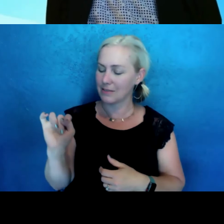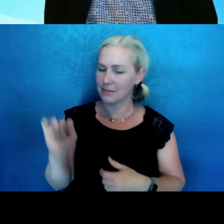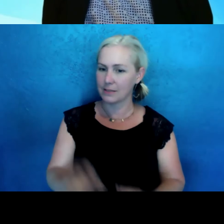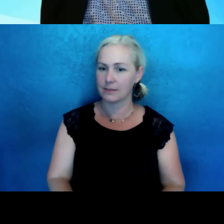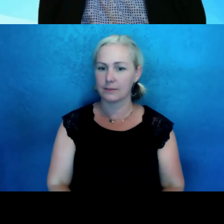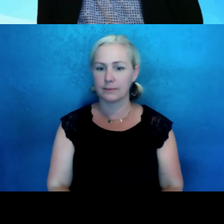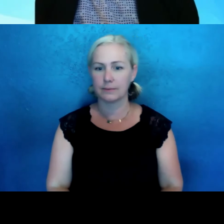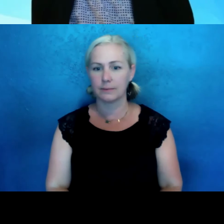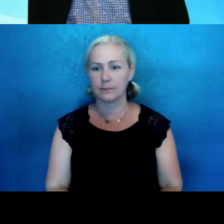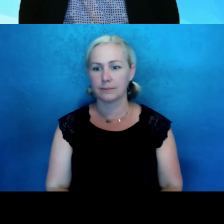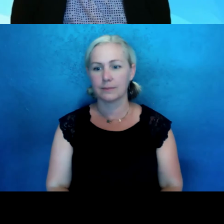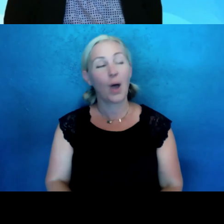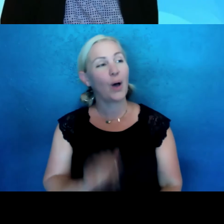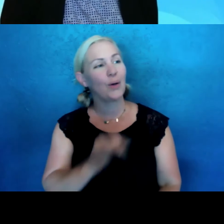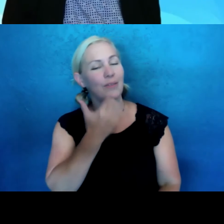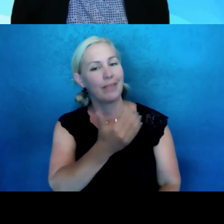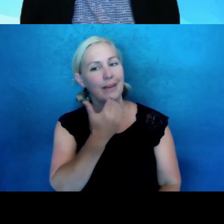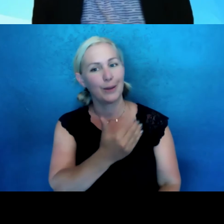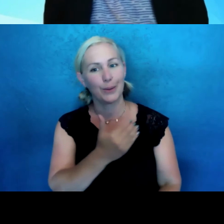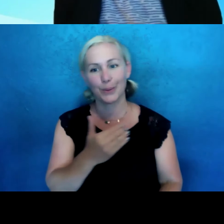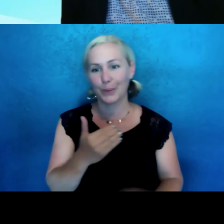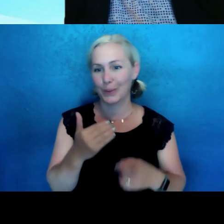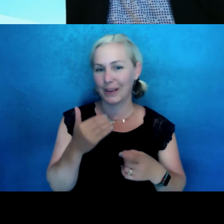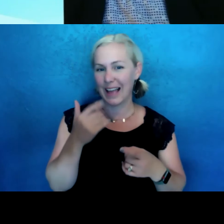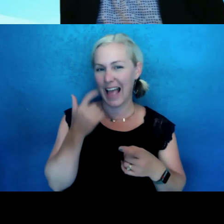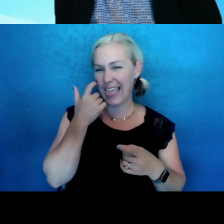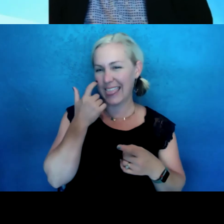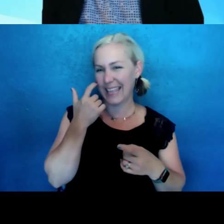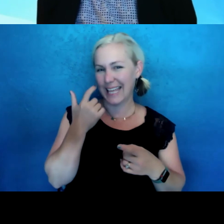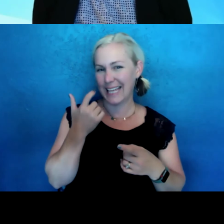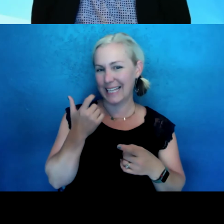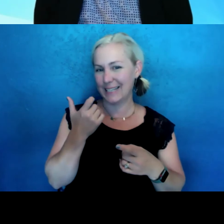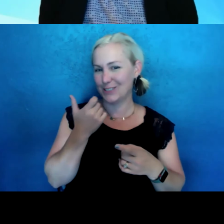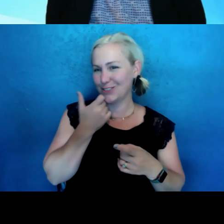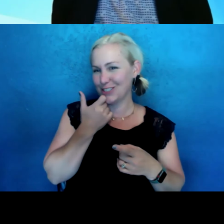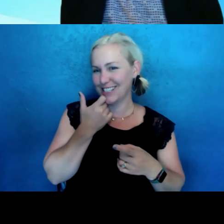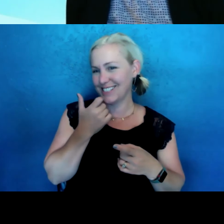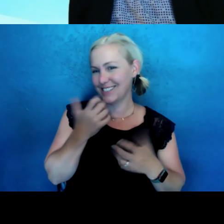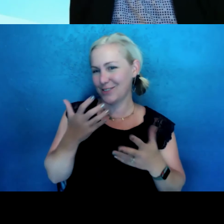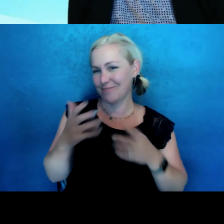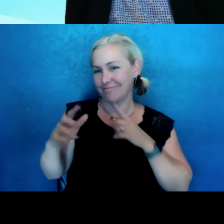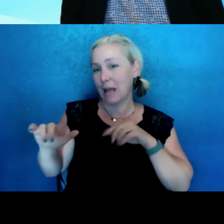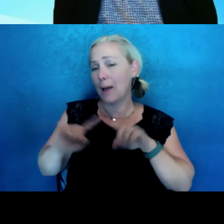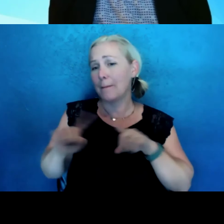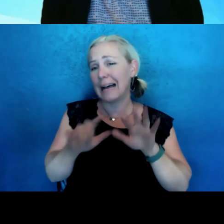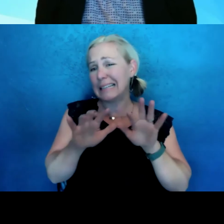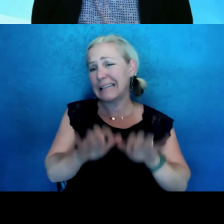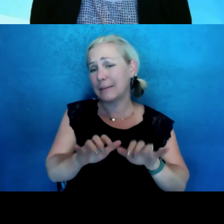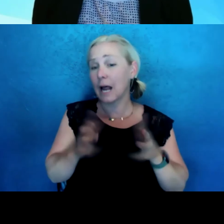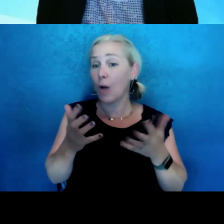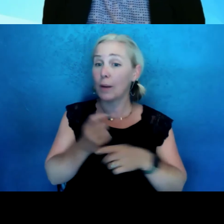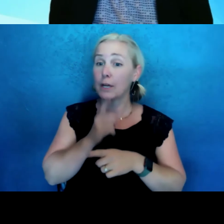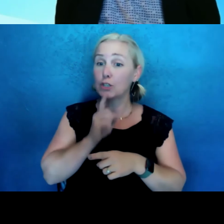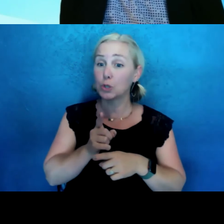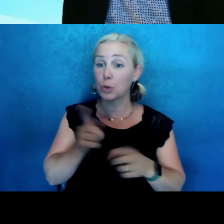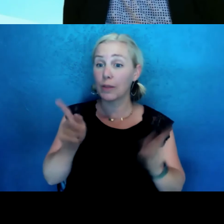Thank you. I think it was just taken, but I just typed in, Wanted to make sure that folks are aware